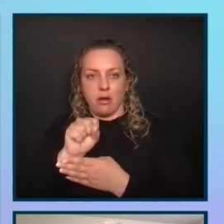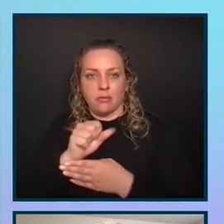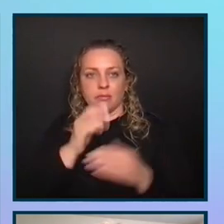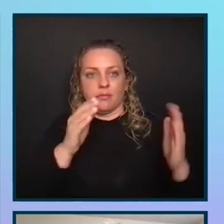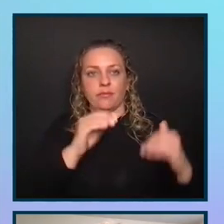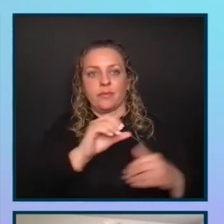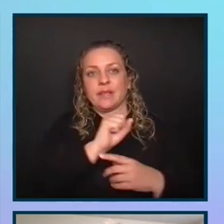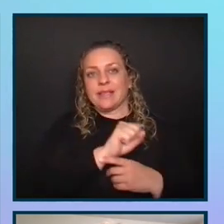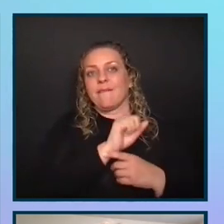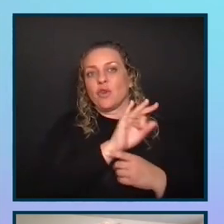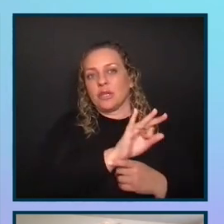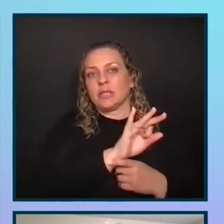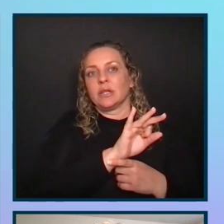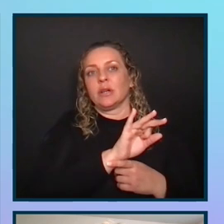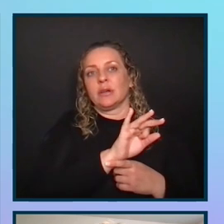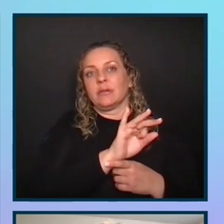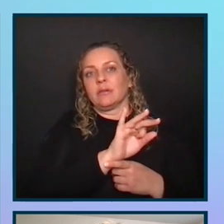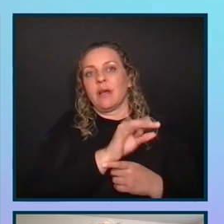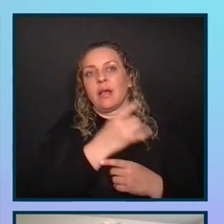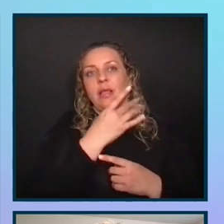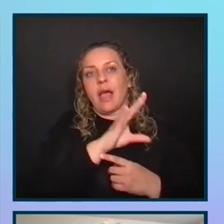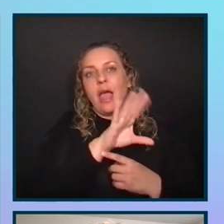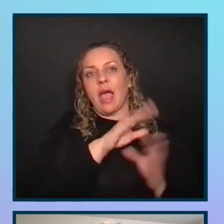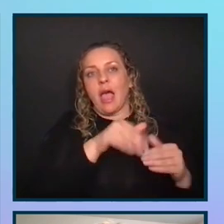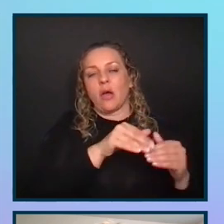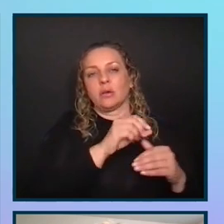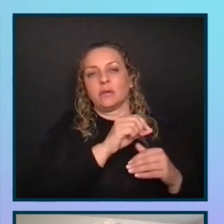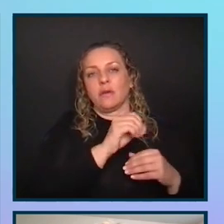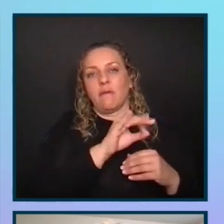Francisco Lighthouse of the Blind versus ADP.